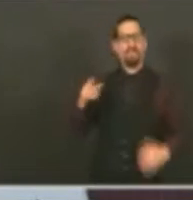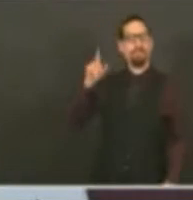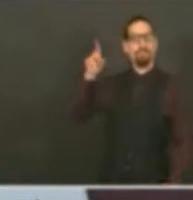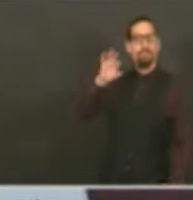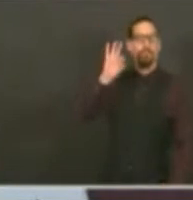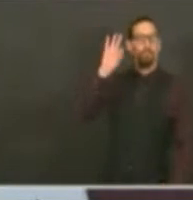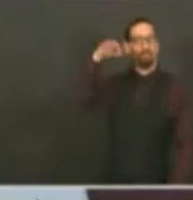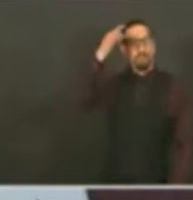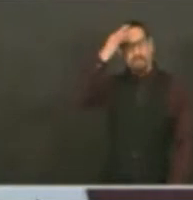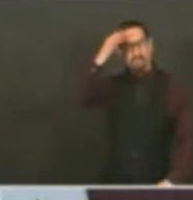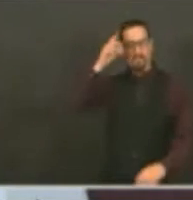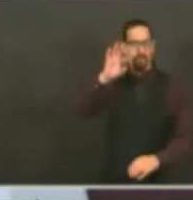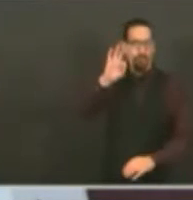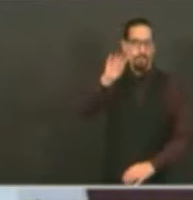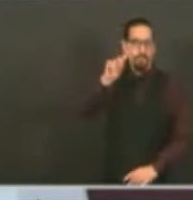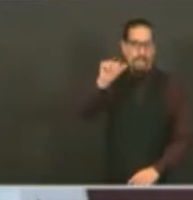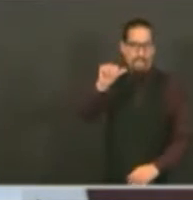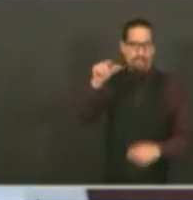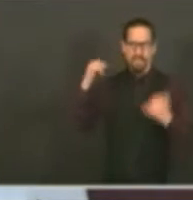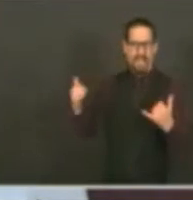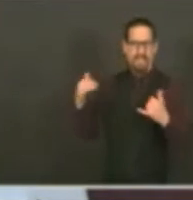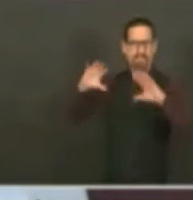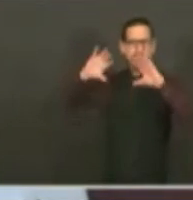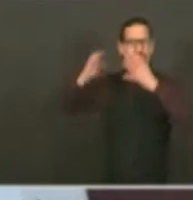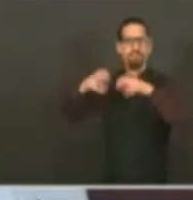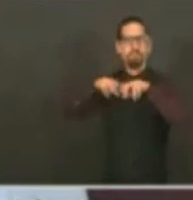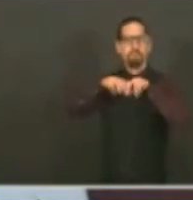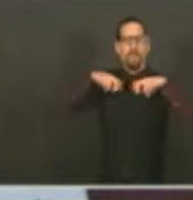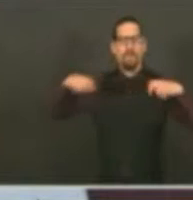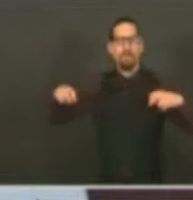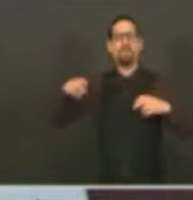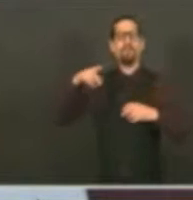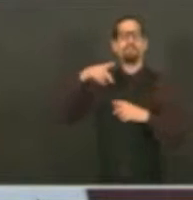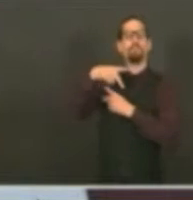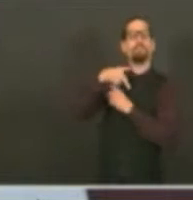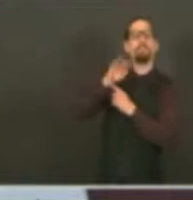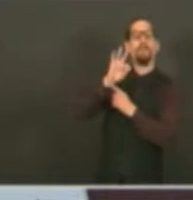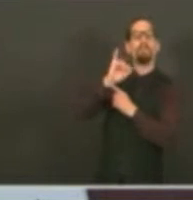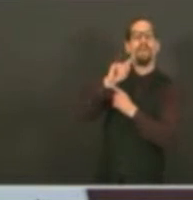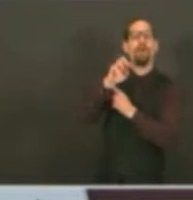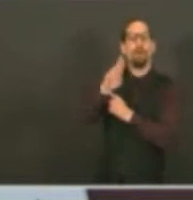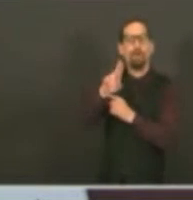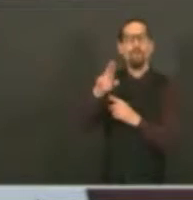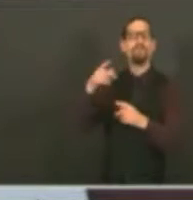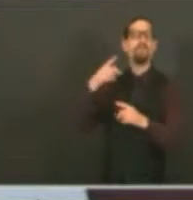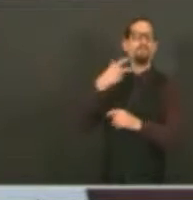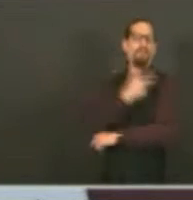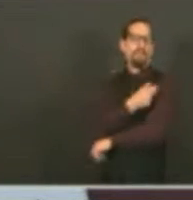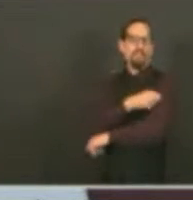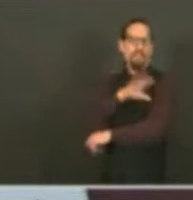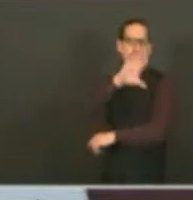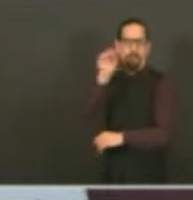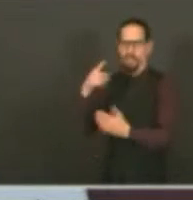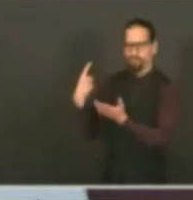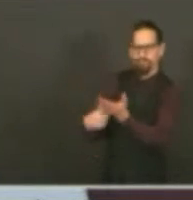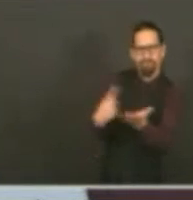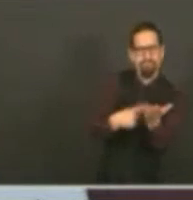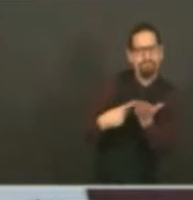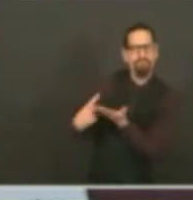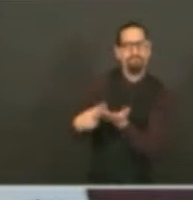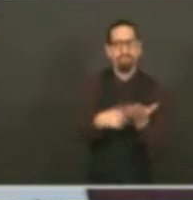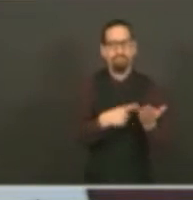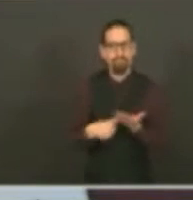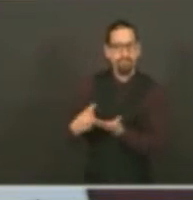vaccine, and we'll be meeting a week from today to talk about the Moderna vaccine. And the purpose of these meetings is to whether or not they will grant